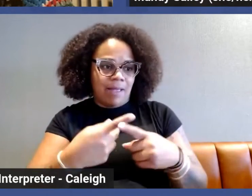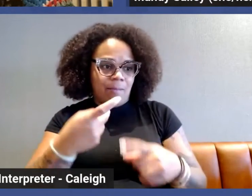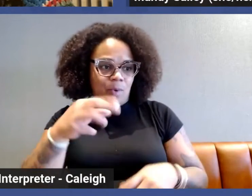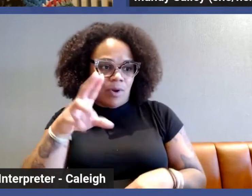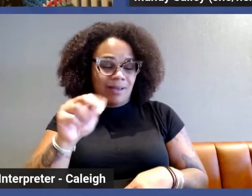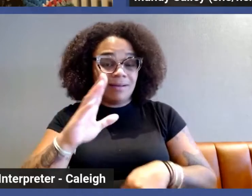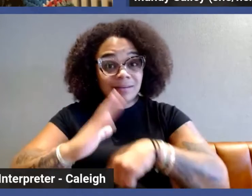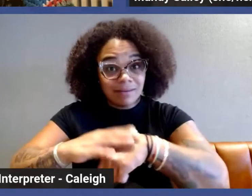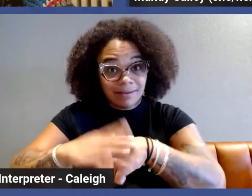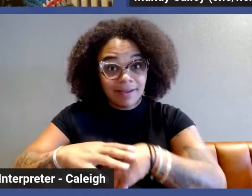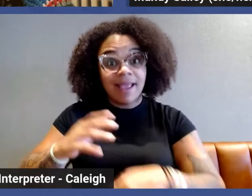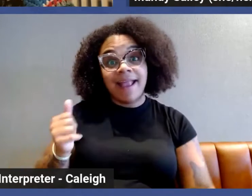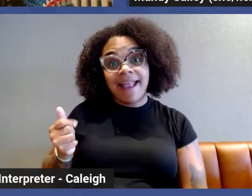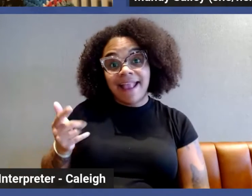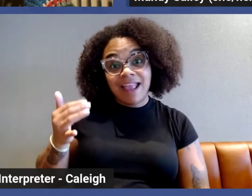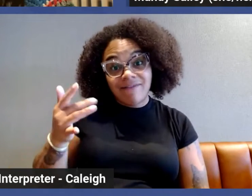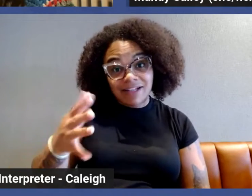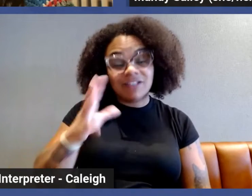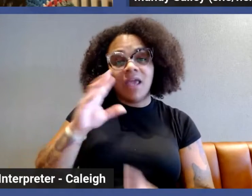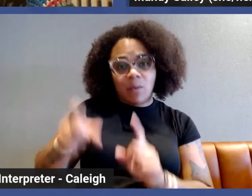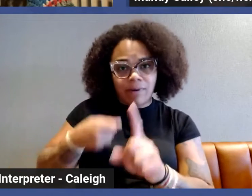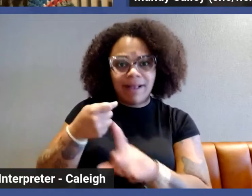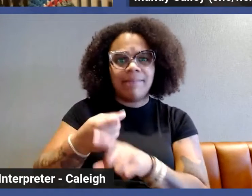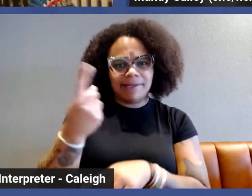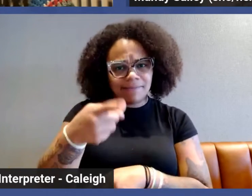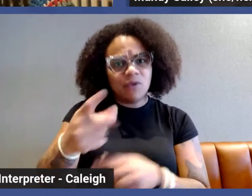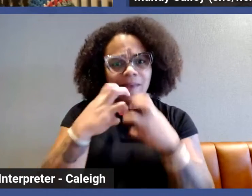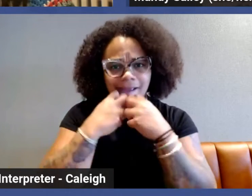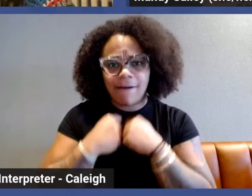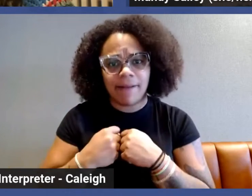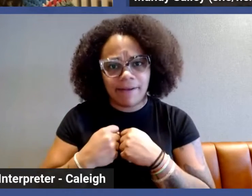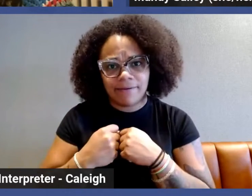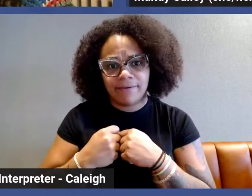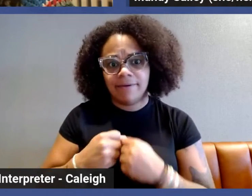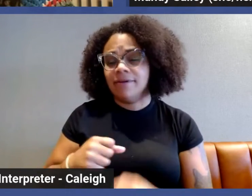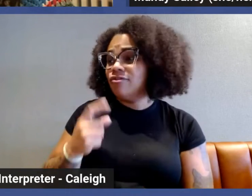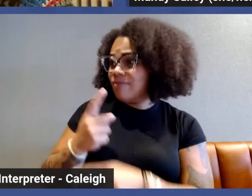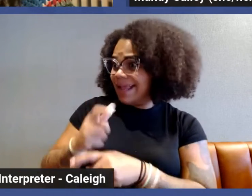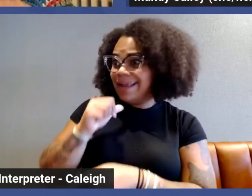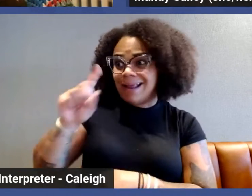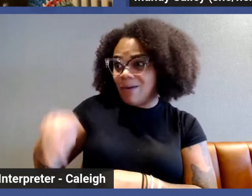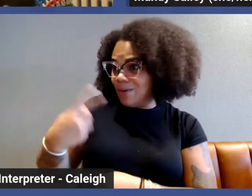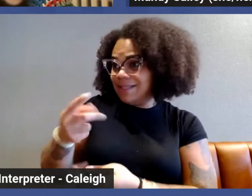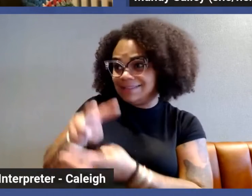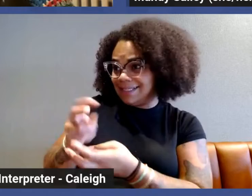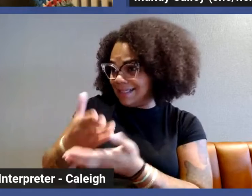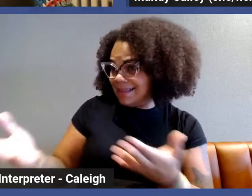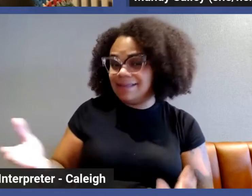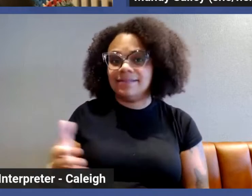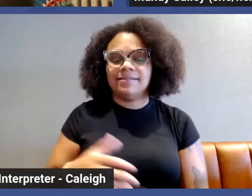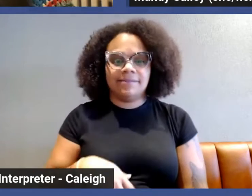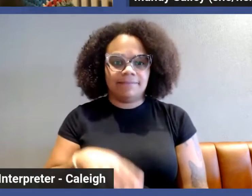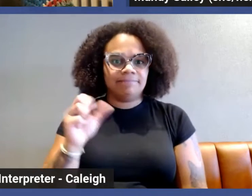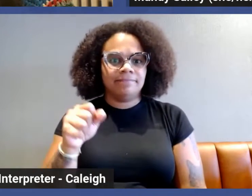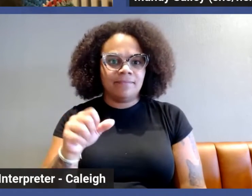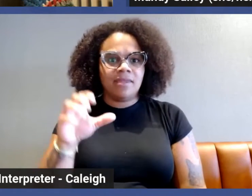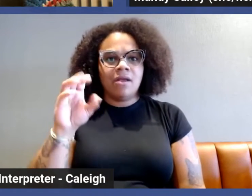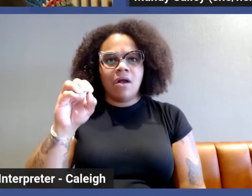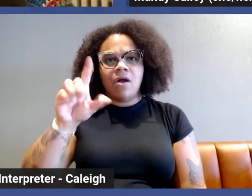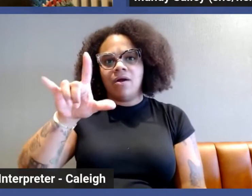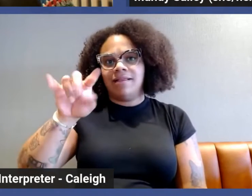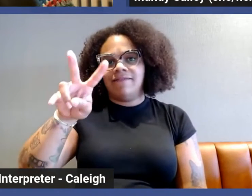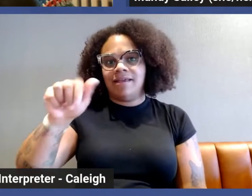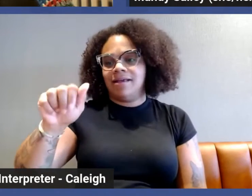what you do care about Yeah. soon enough, right? And not even Um, just sex things, right? right. Olivia Snow's written about this stuff a lot too, right?